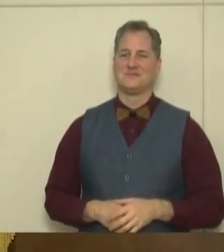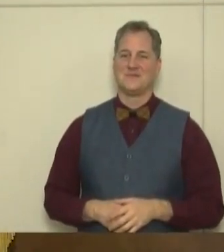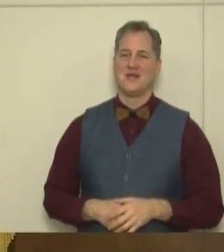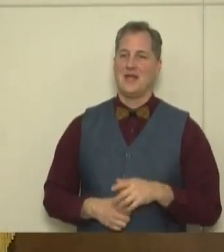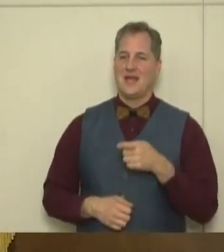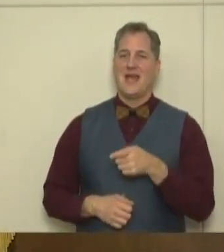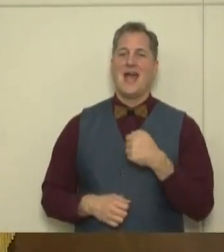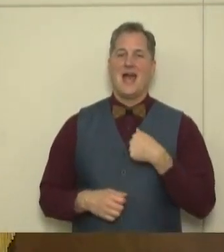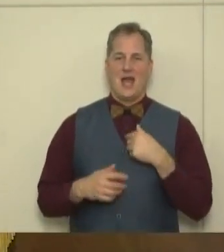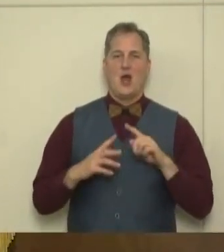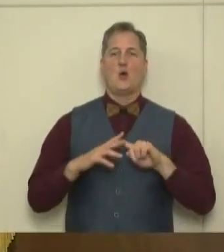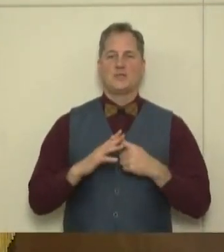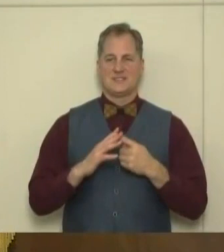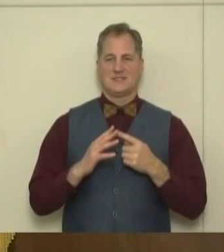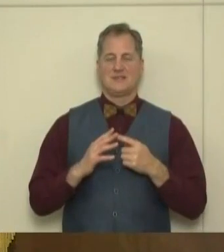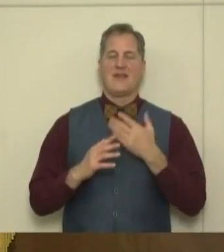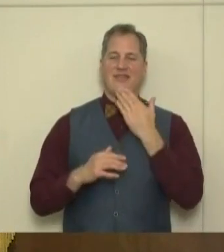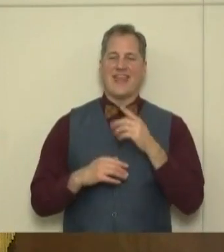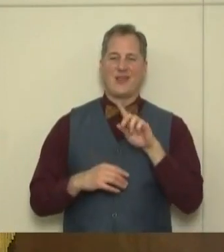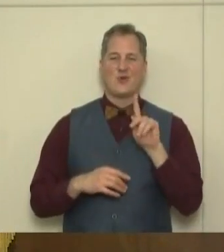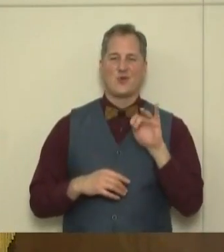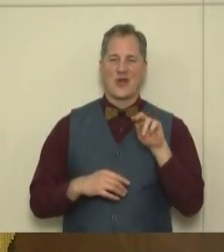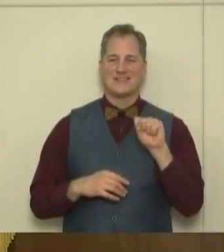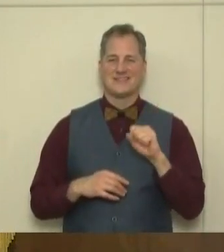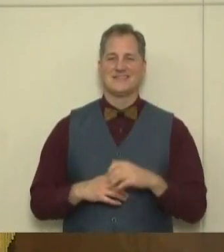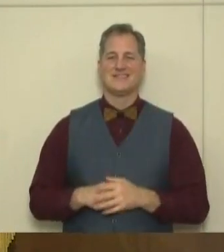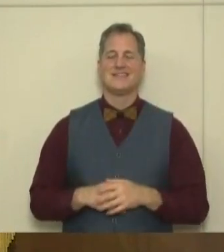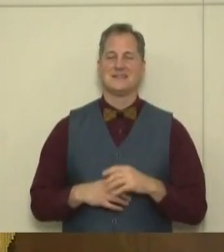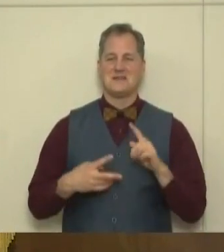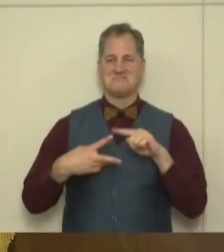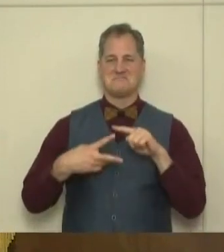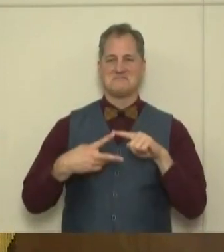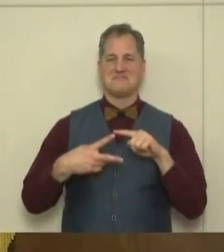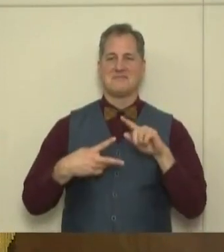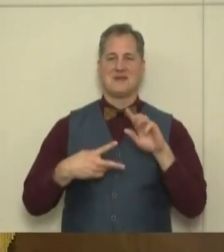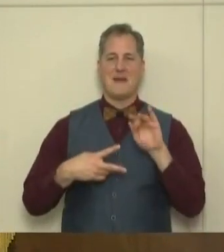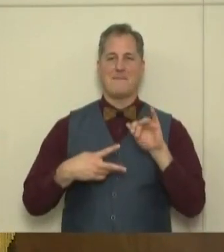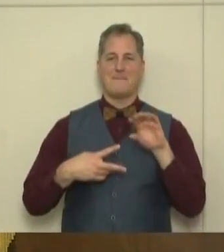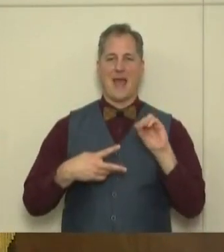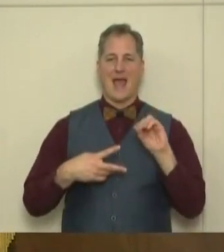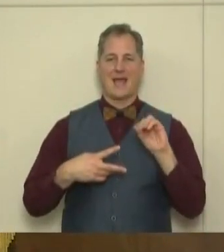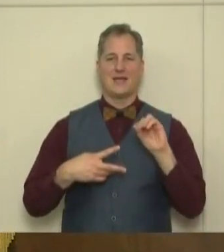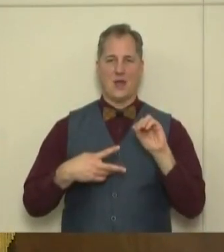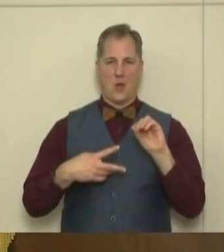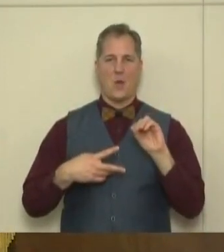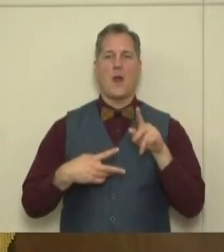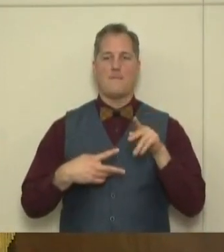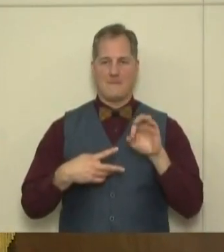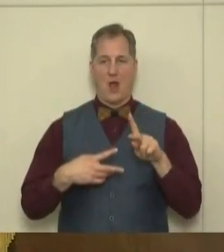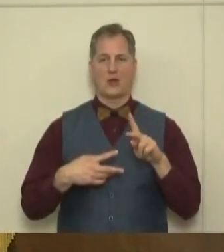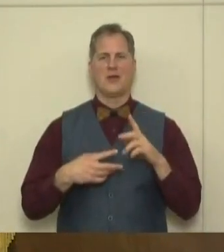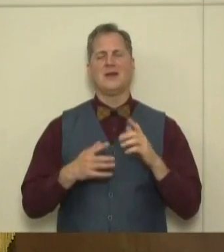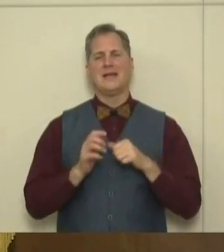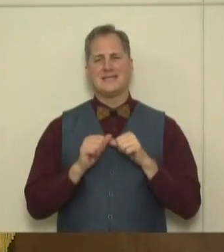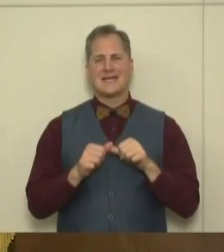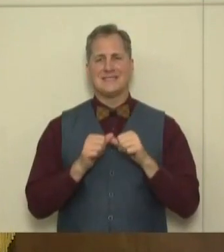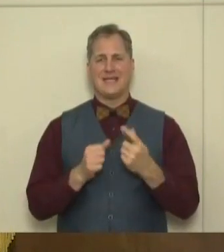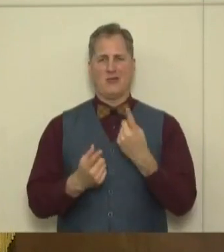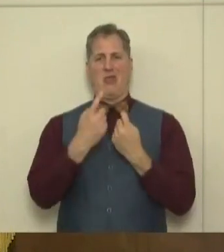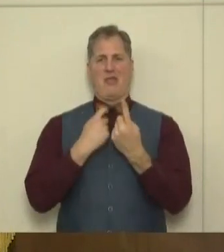COVID-19. A spokesperson says that Governor Michelle Lujan Grisham will quarantine for 14 days as a precaution.